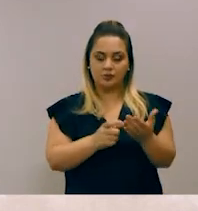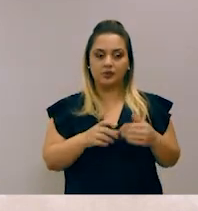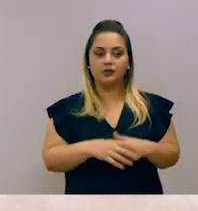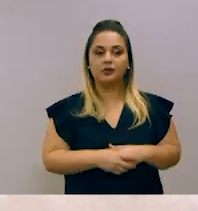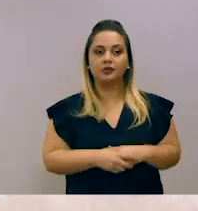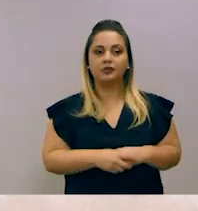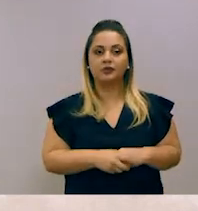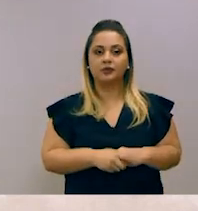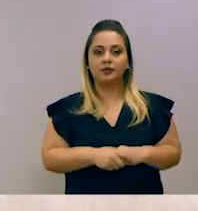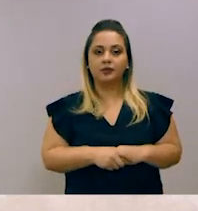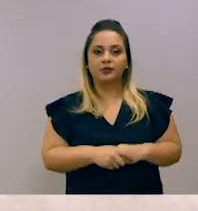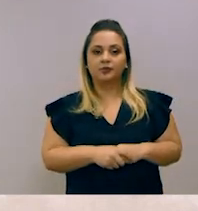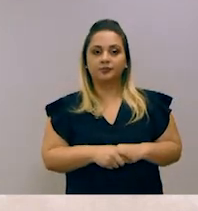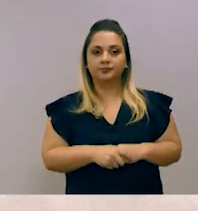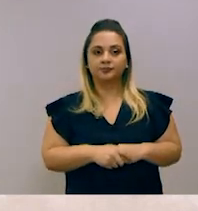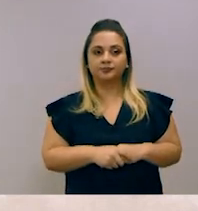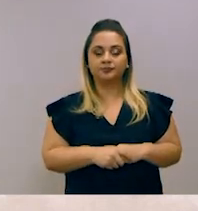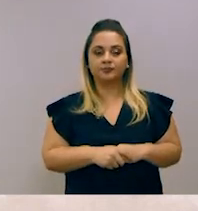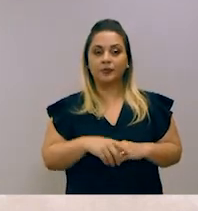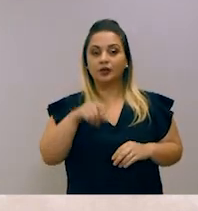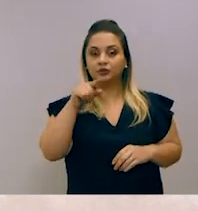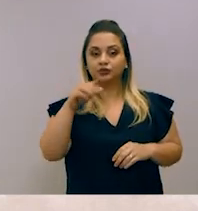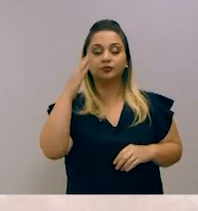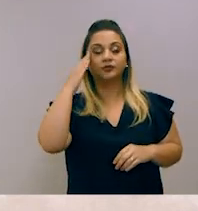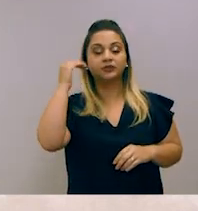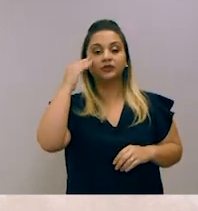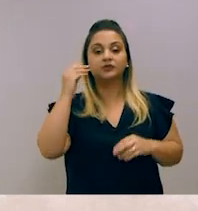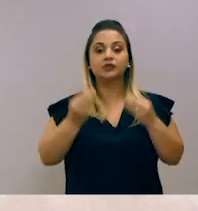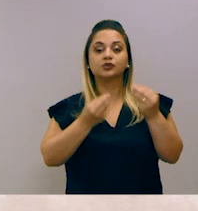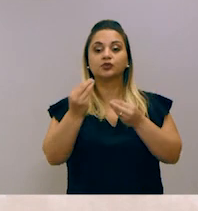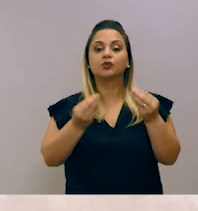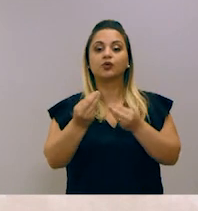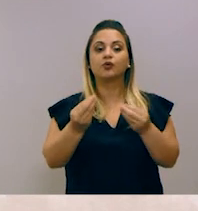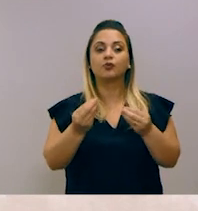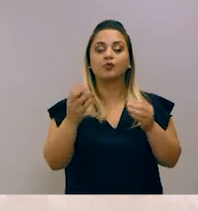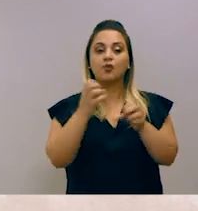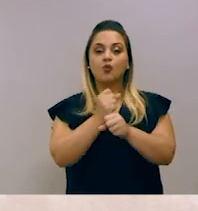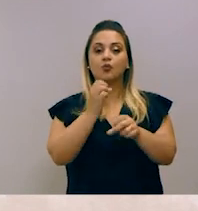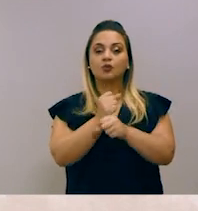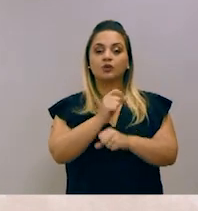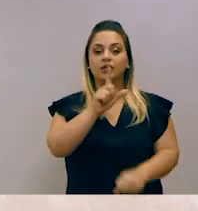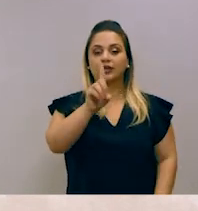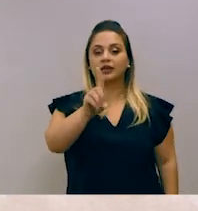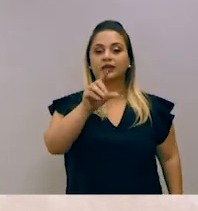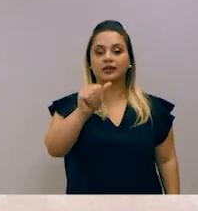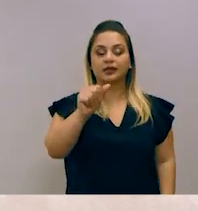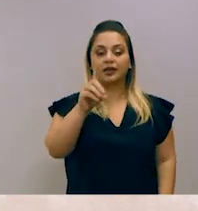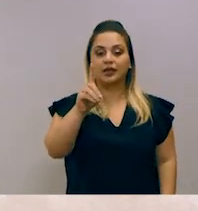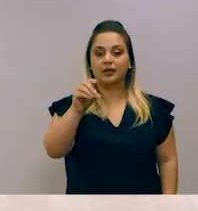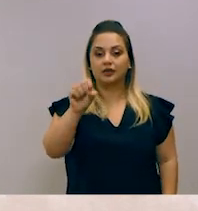So let's see it. Just to give you an idea of the data,